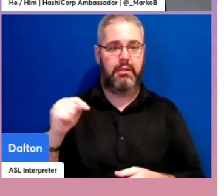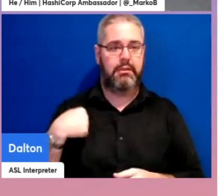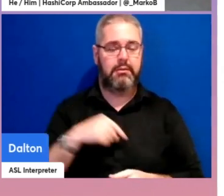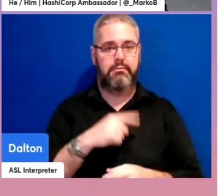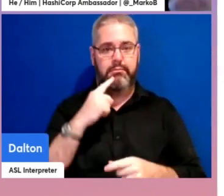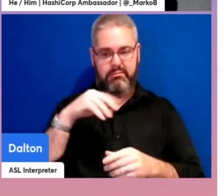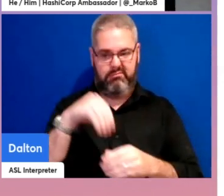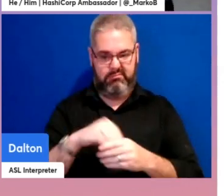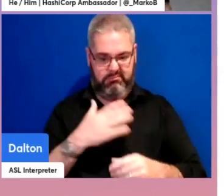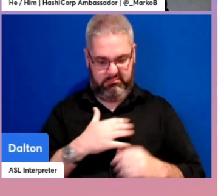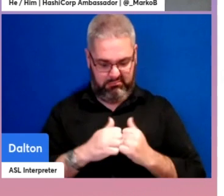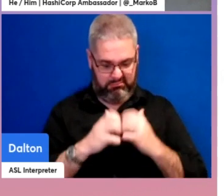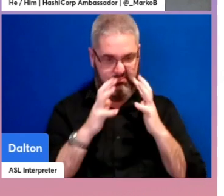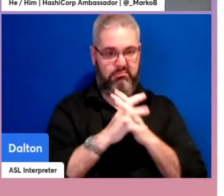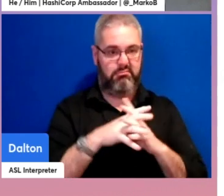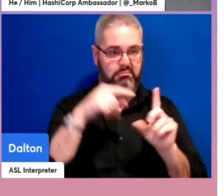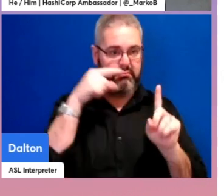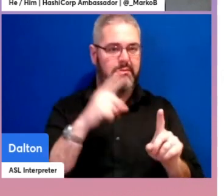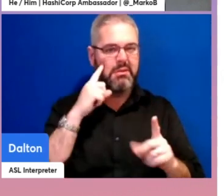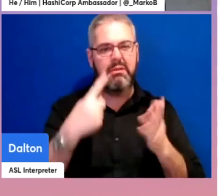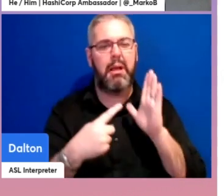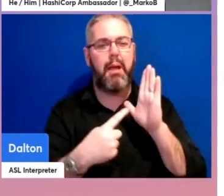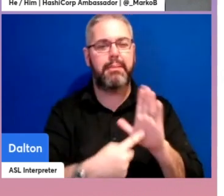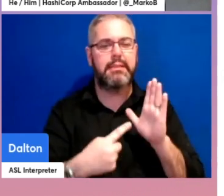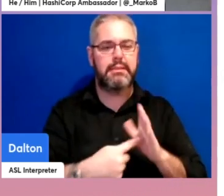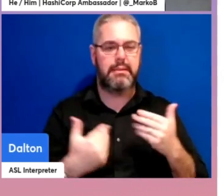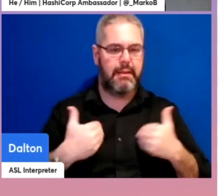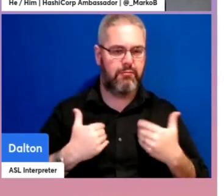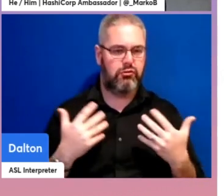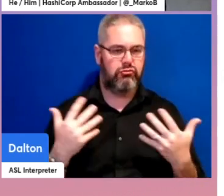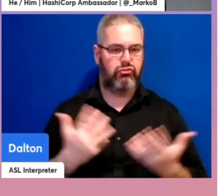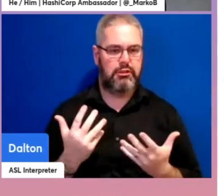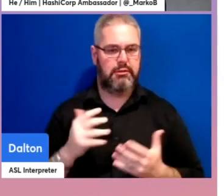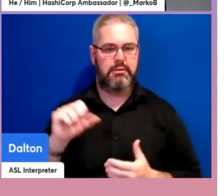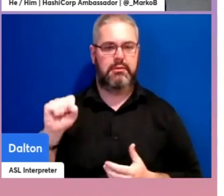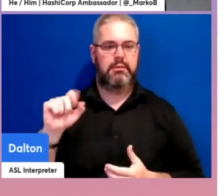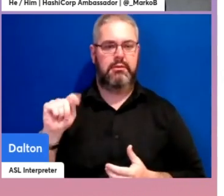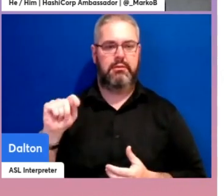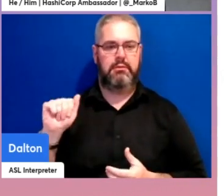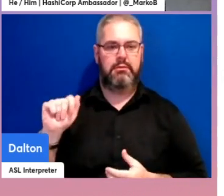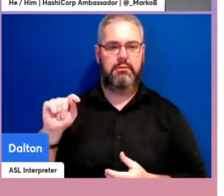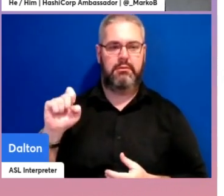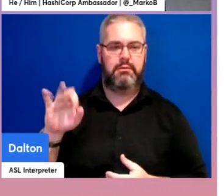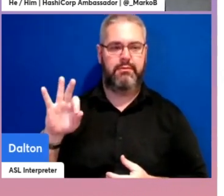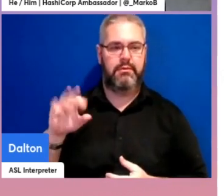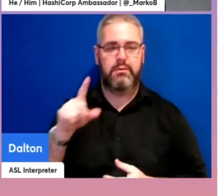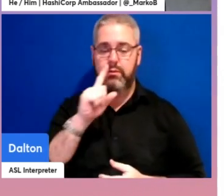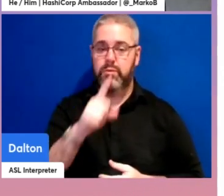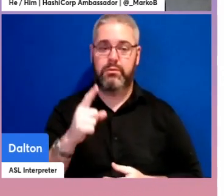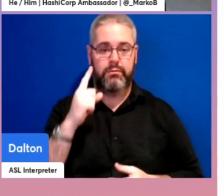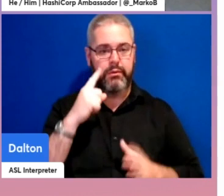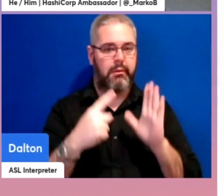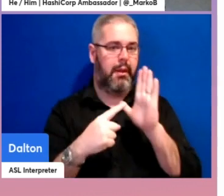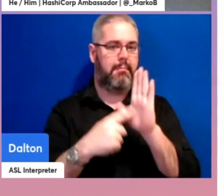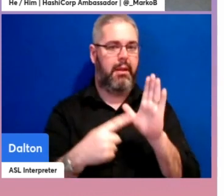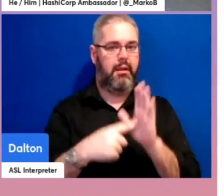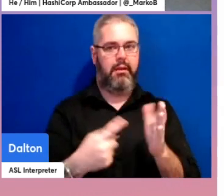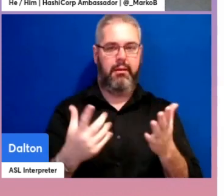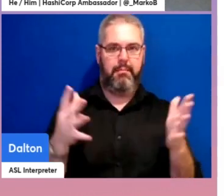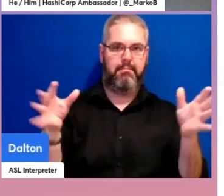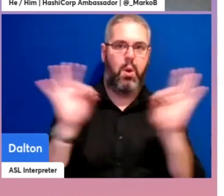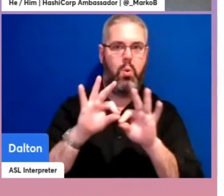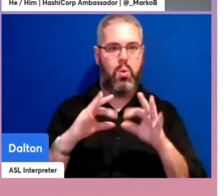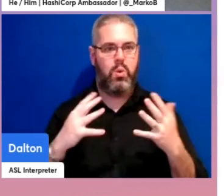infrastructure, and there is just an example of StateTF stuff, which is quite irrelevant for the demo. But what I want to show you